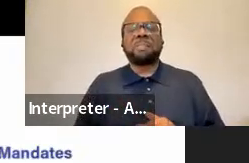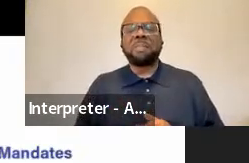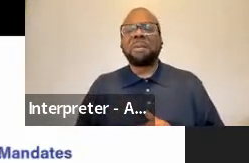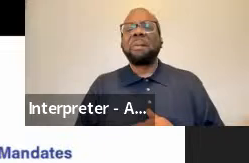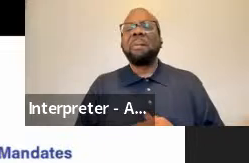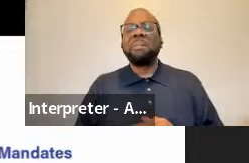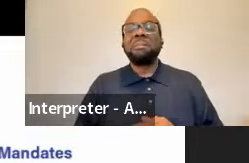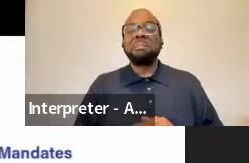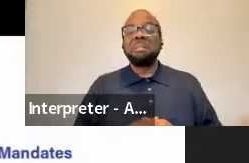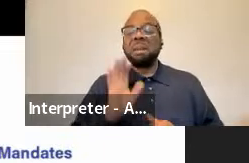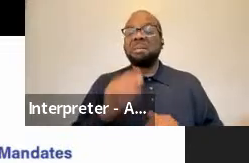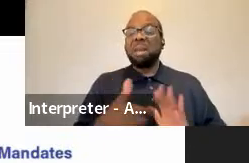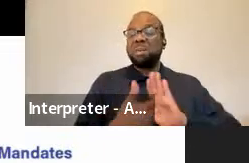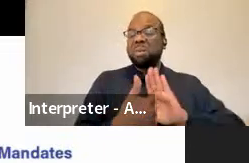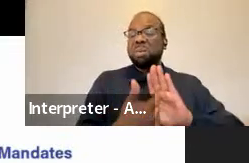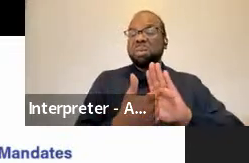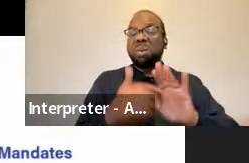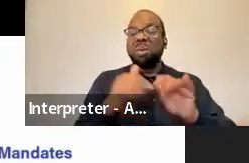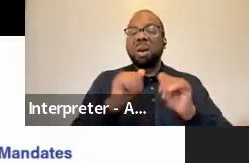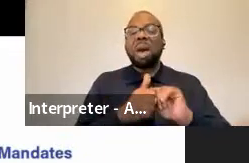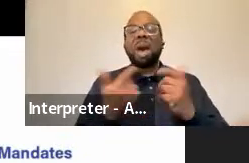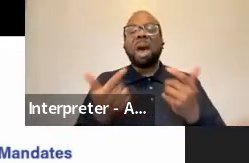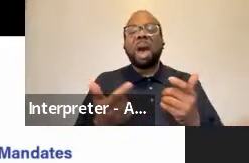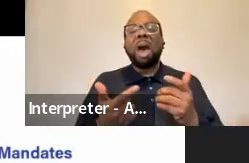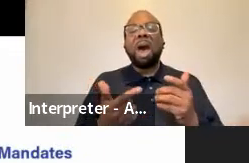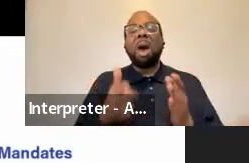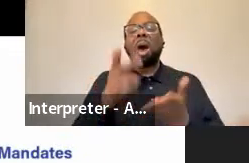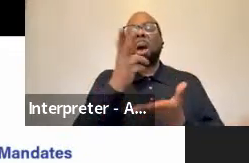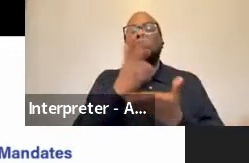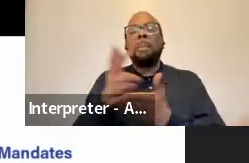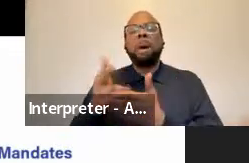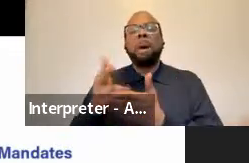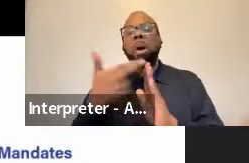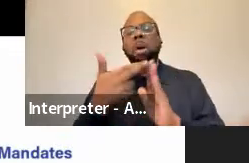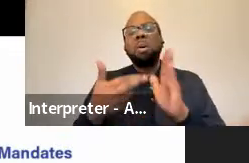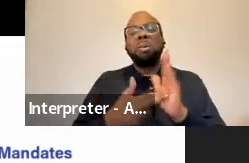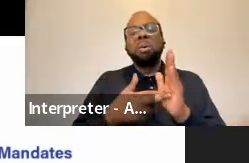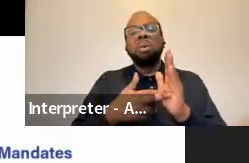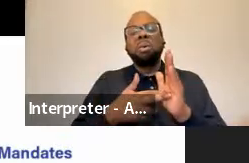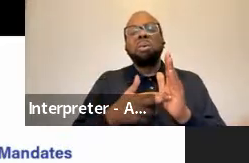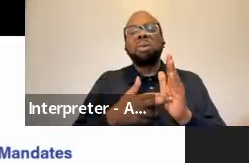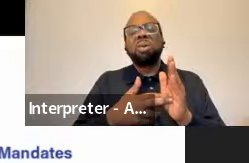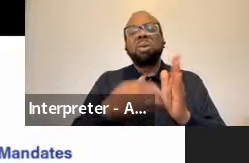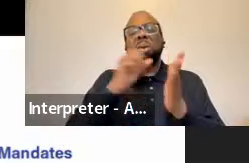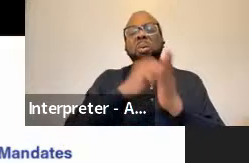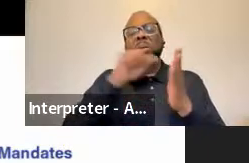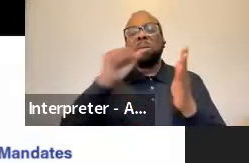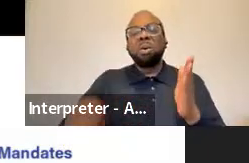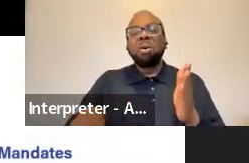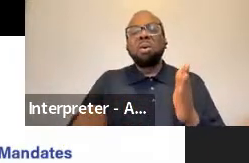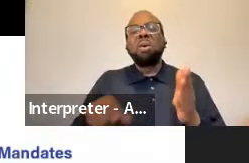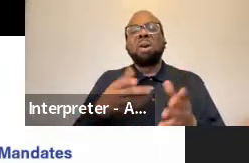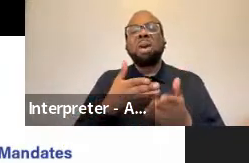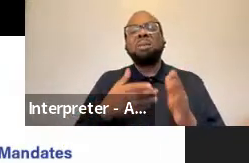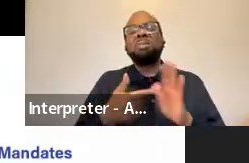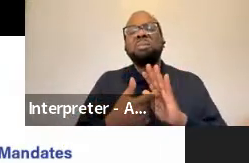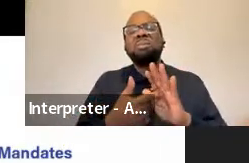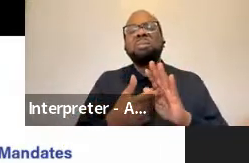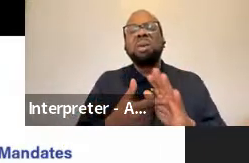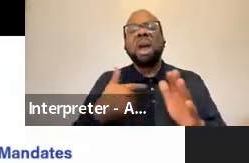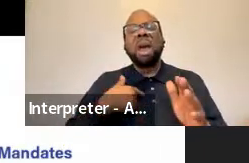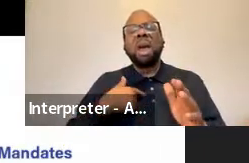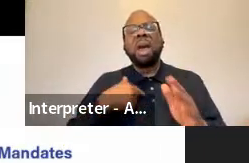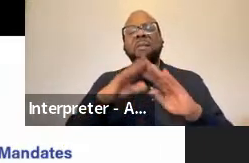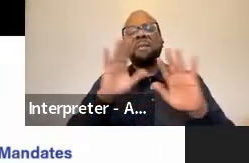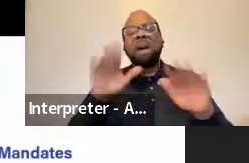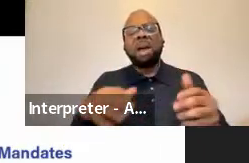This example shows how lifting parking mandates can support housing growth. A developer sees this underutilized lot that's in a